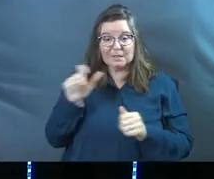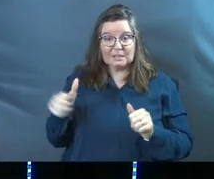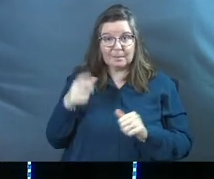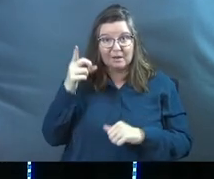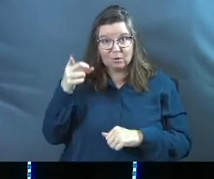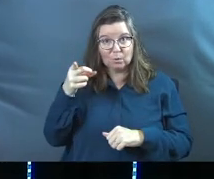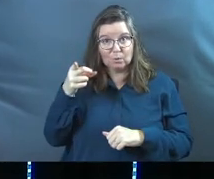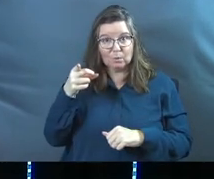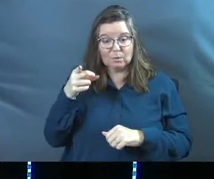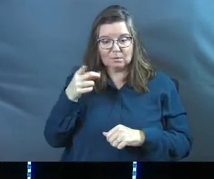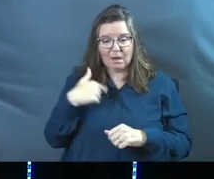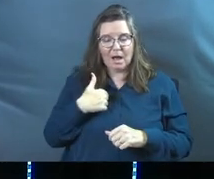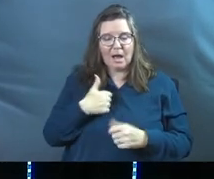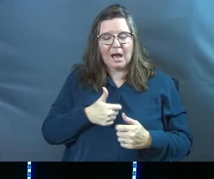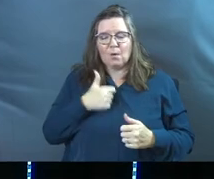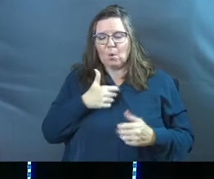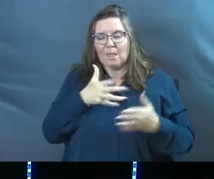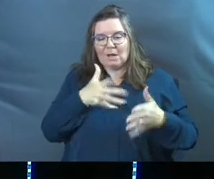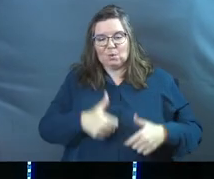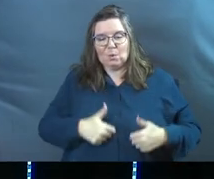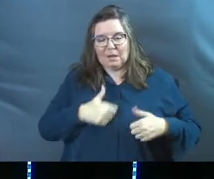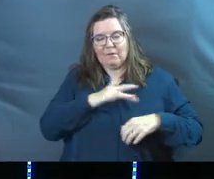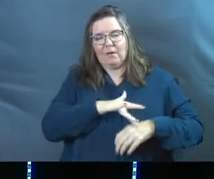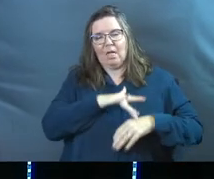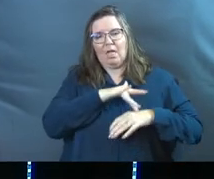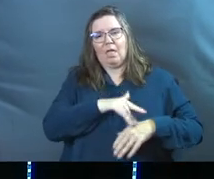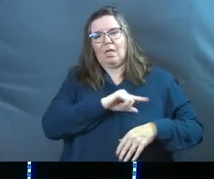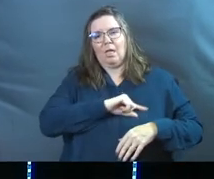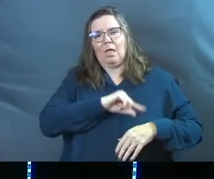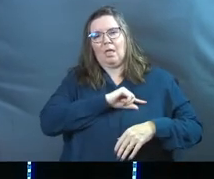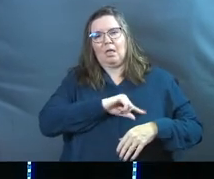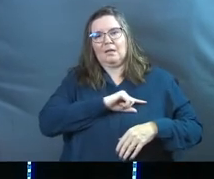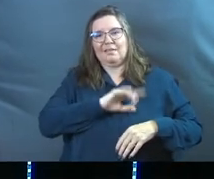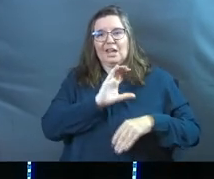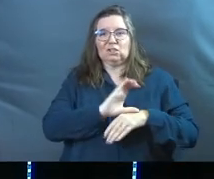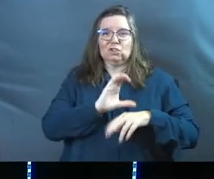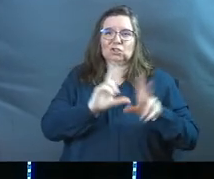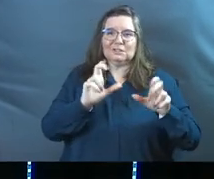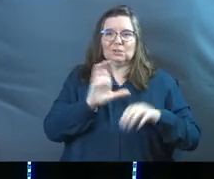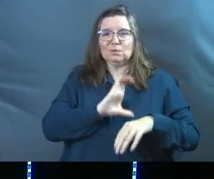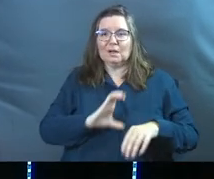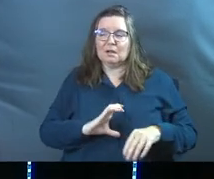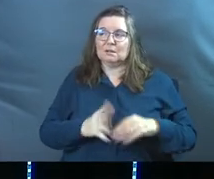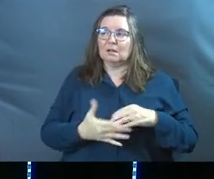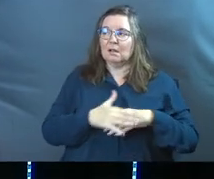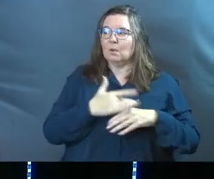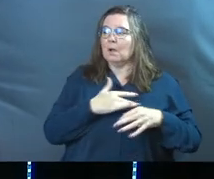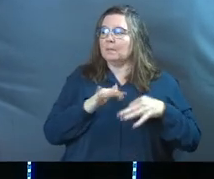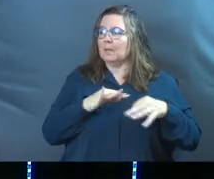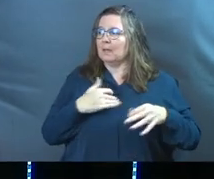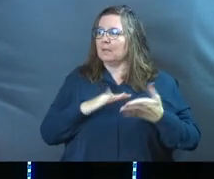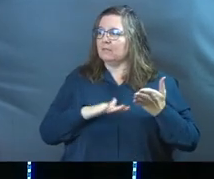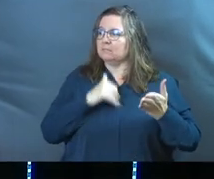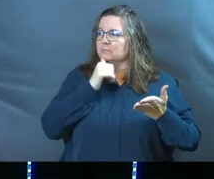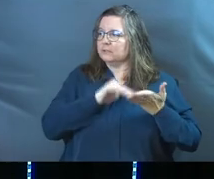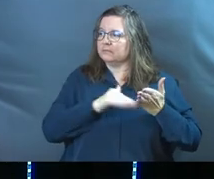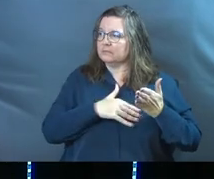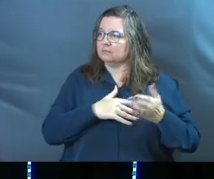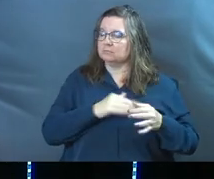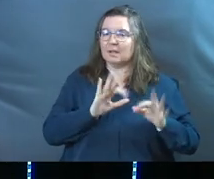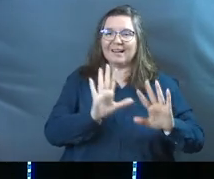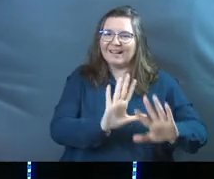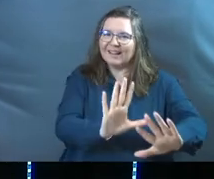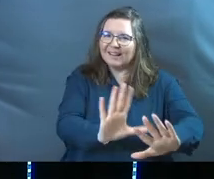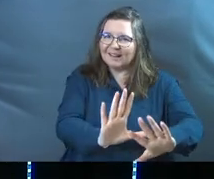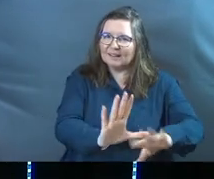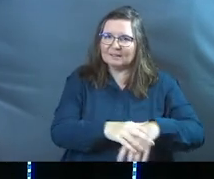coming after you? He says, I won't let you live that old churchy Christianity where you explain away your unforgiveness? No,